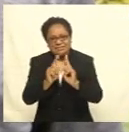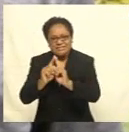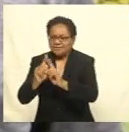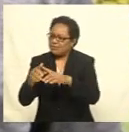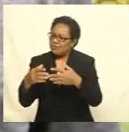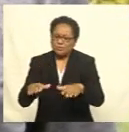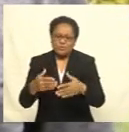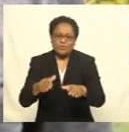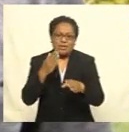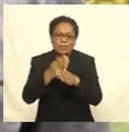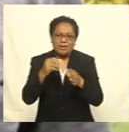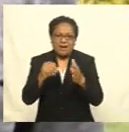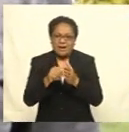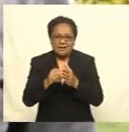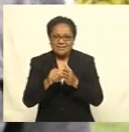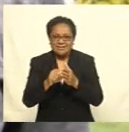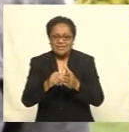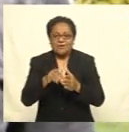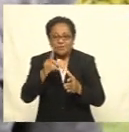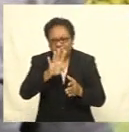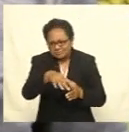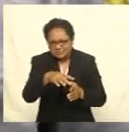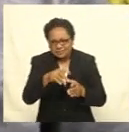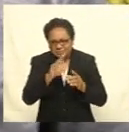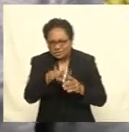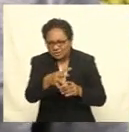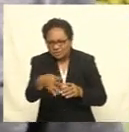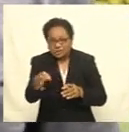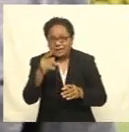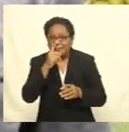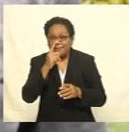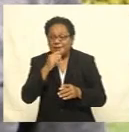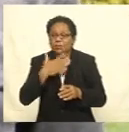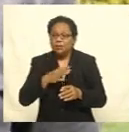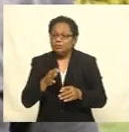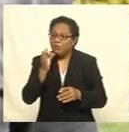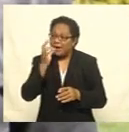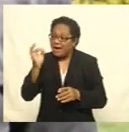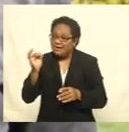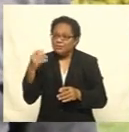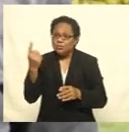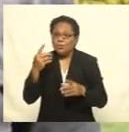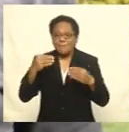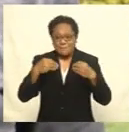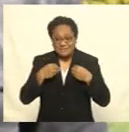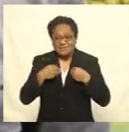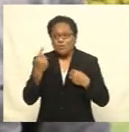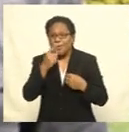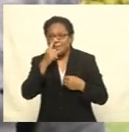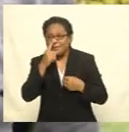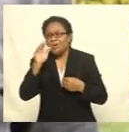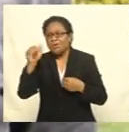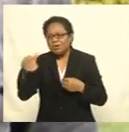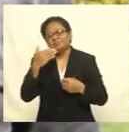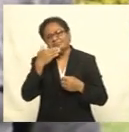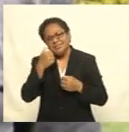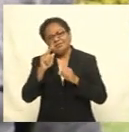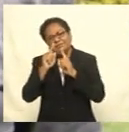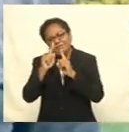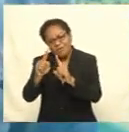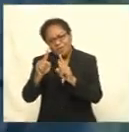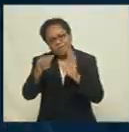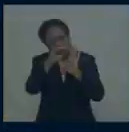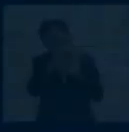really appreciate what they're doing. And we would like to ask all the retailers and all the people at home, please follow what Ministry of Health is